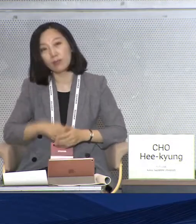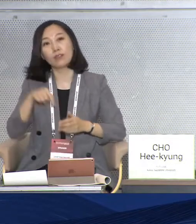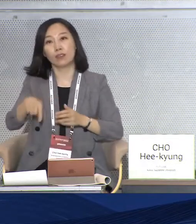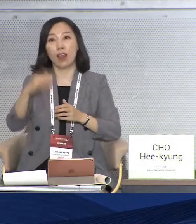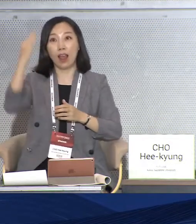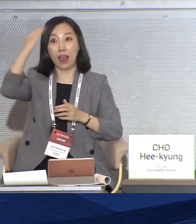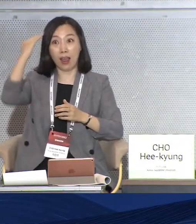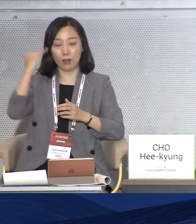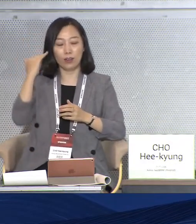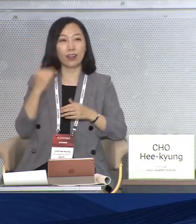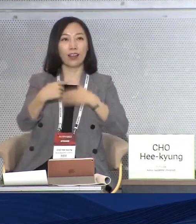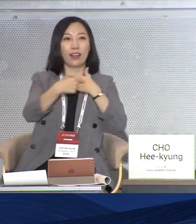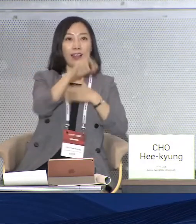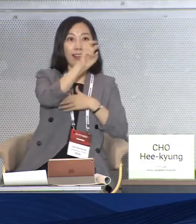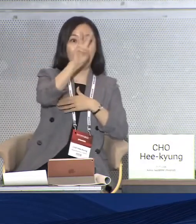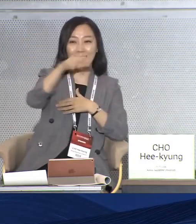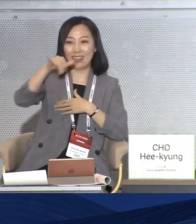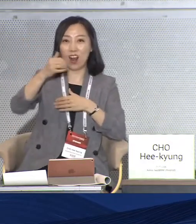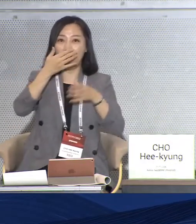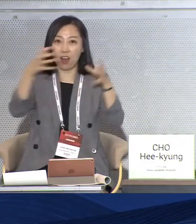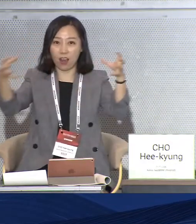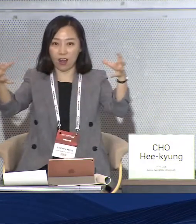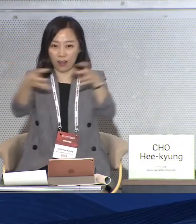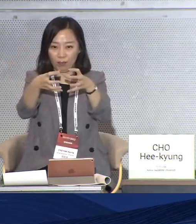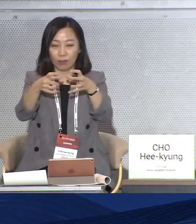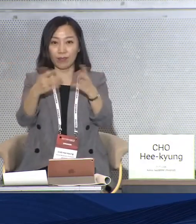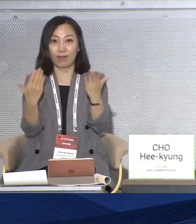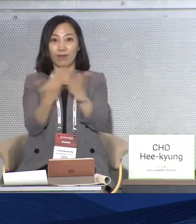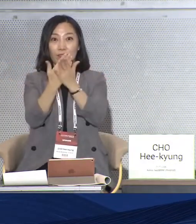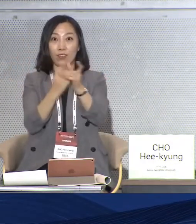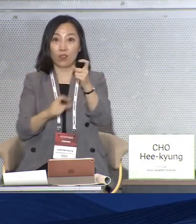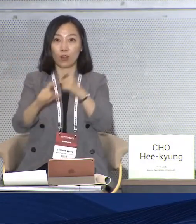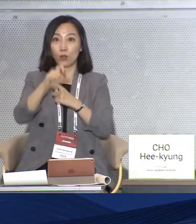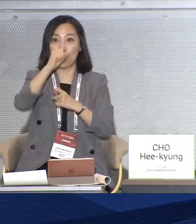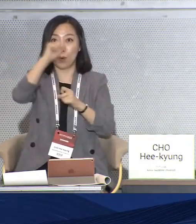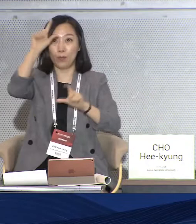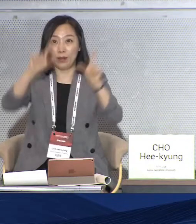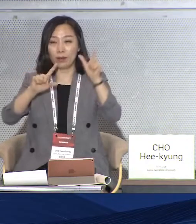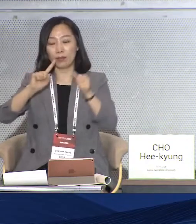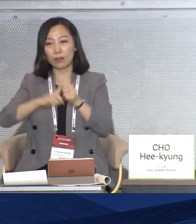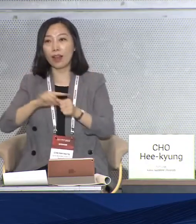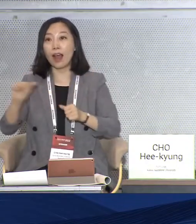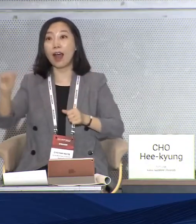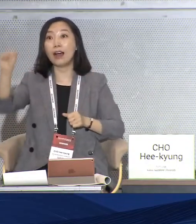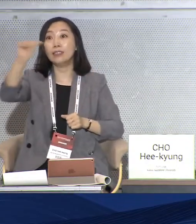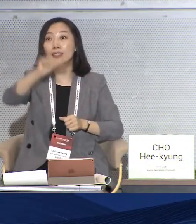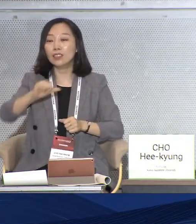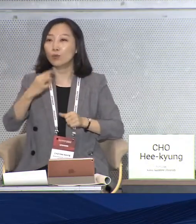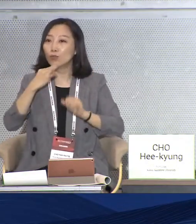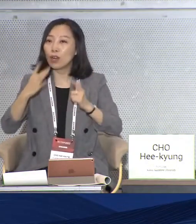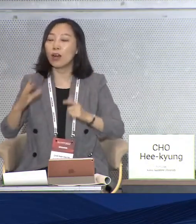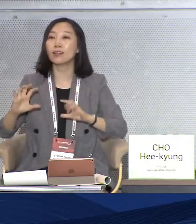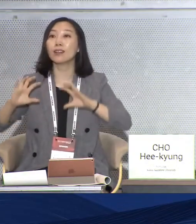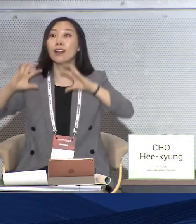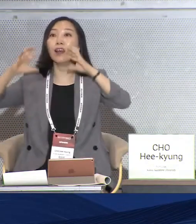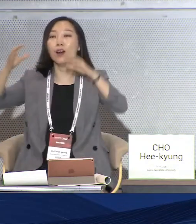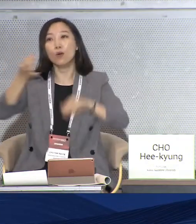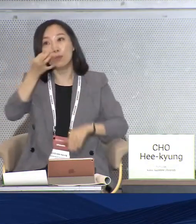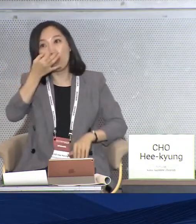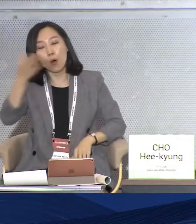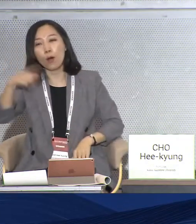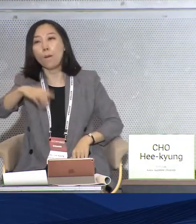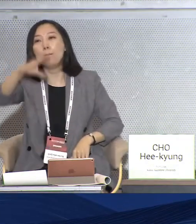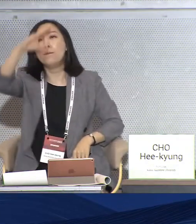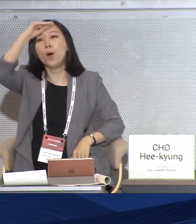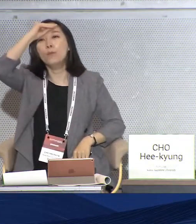with Ms. An Young-hwae regarding that. So for Korea to have both